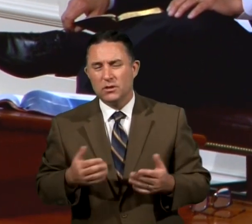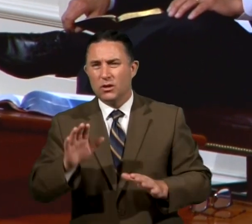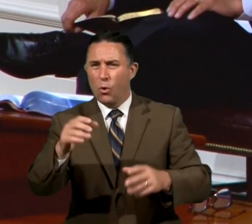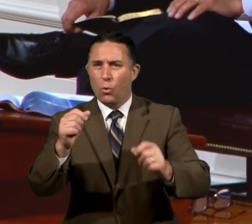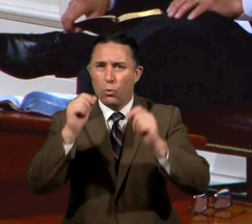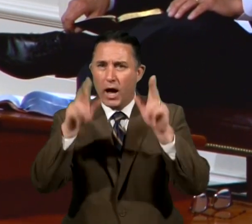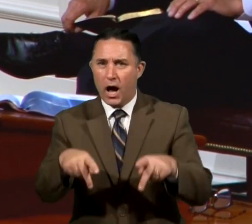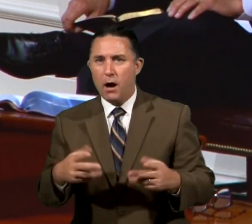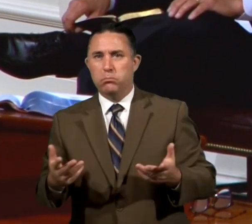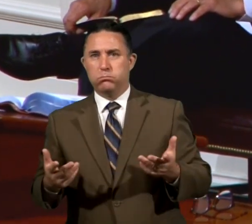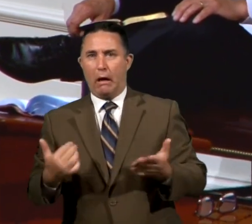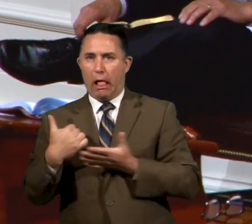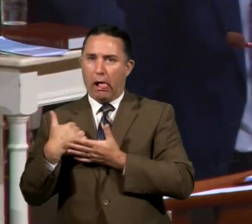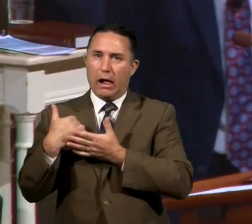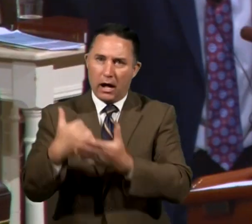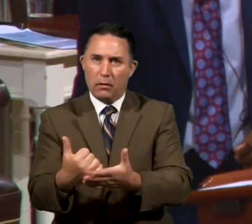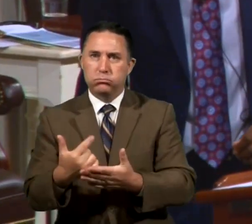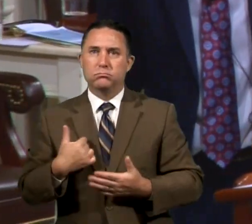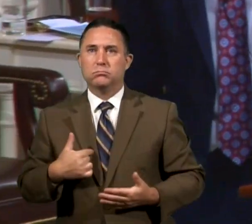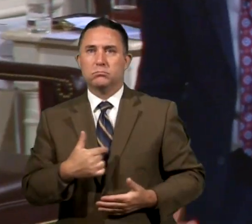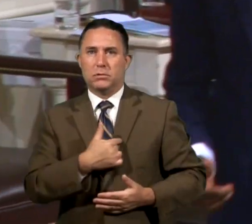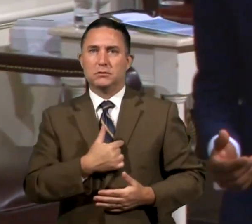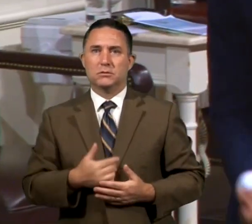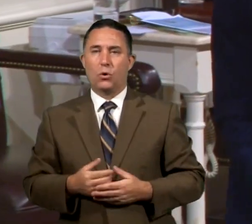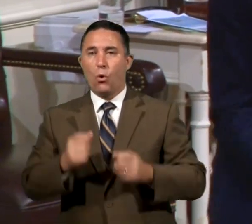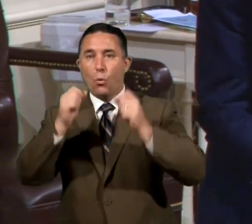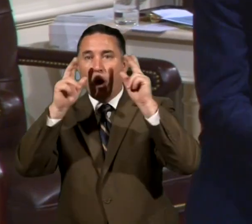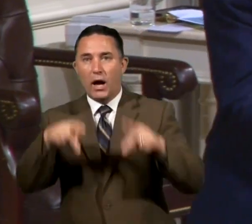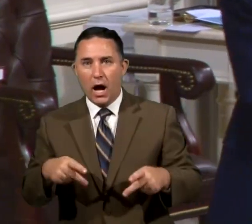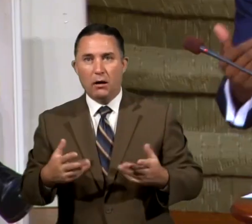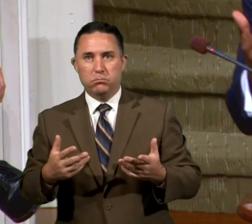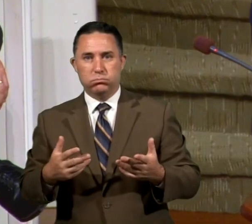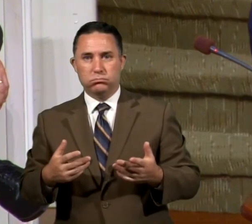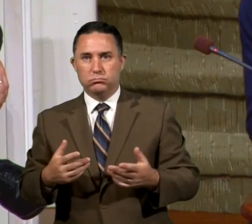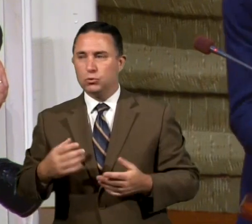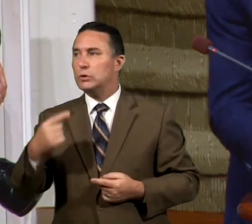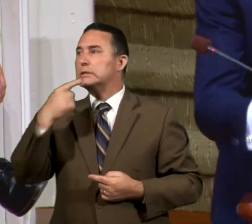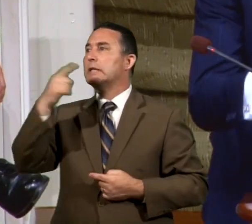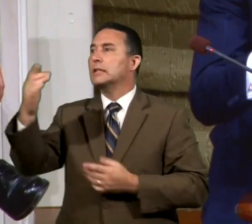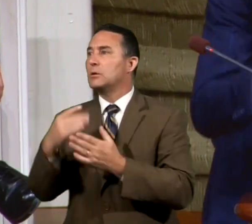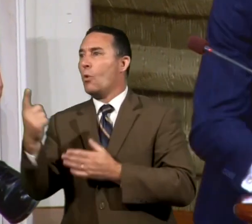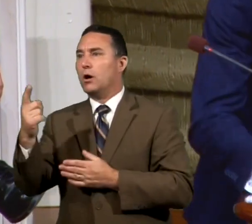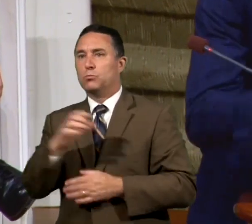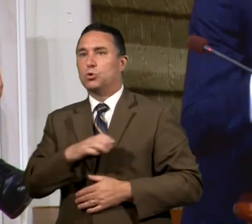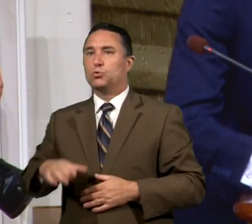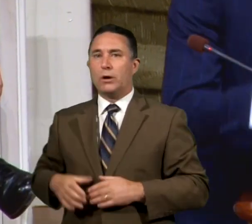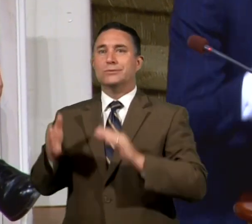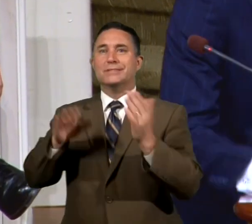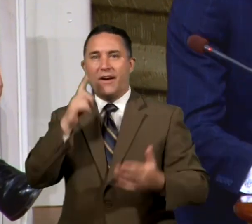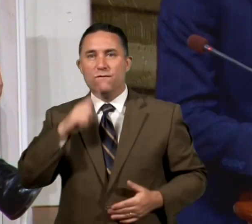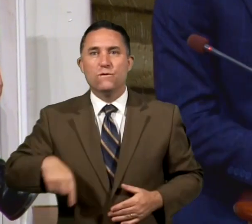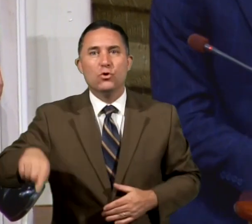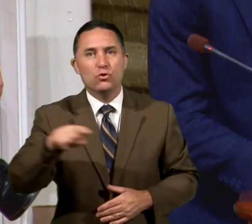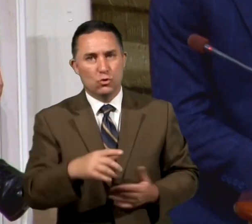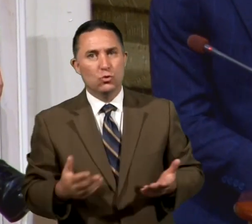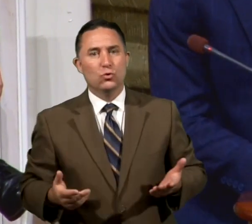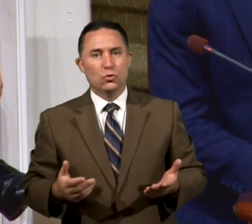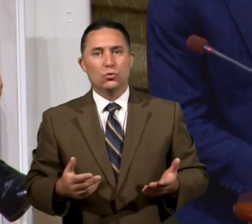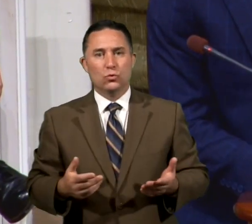Wake up and help us. Wake up, go tell somebody about the Christ who died for you.